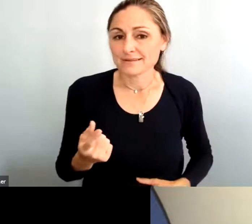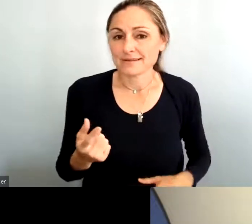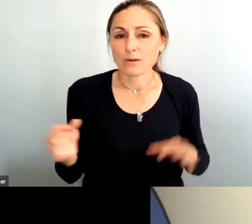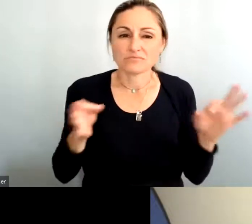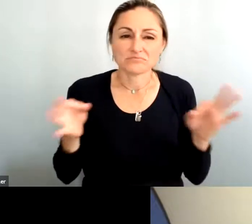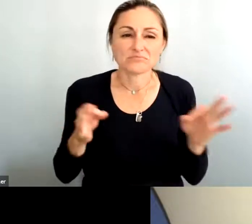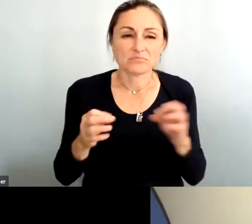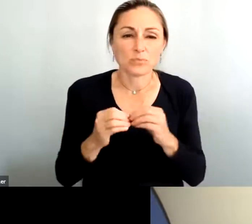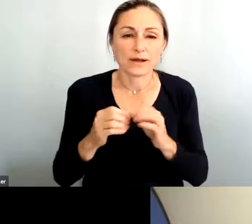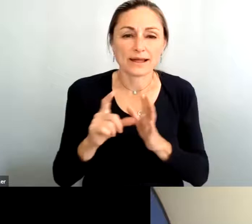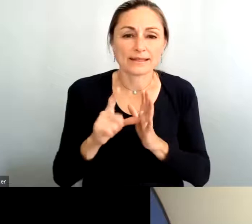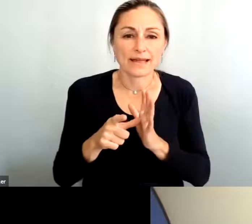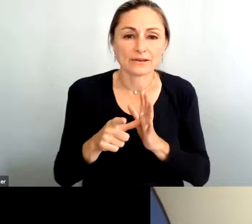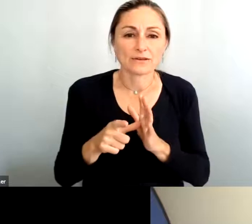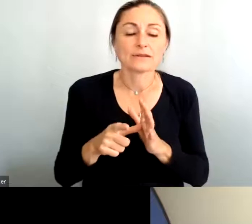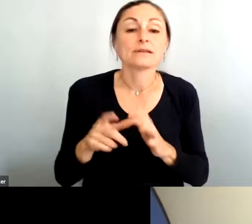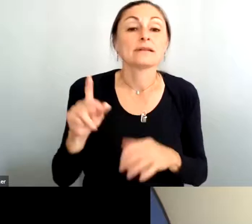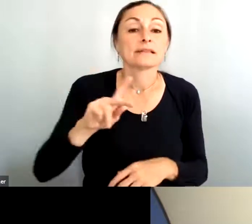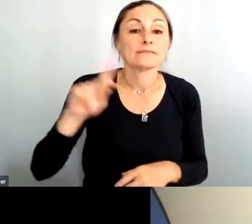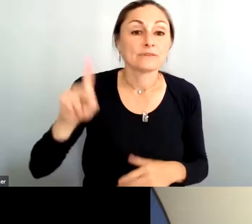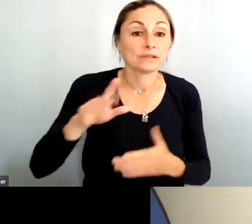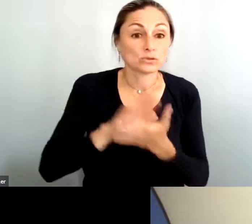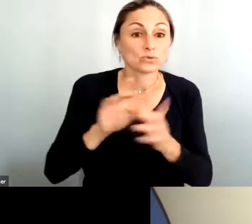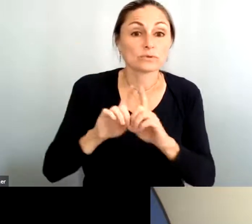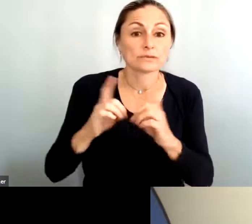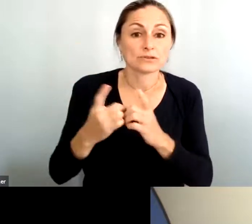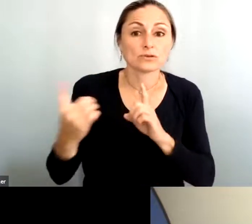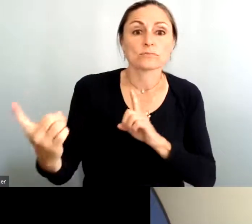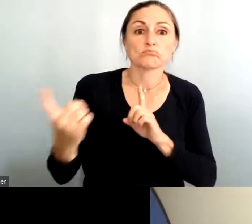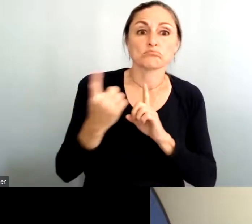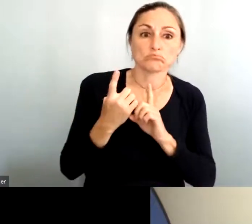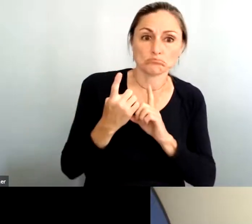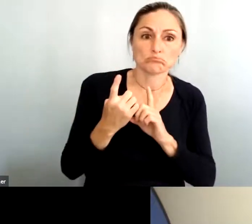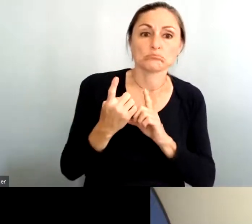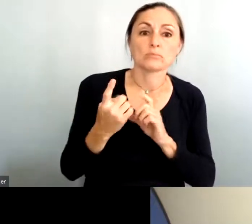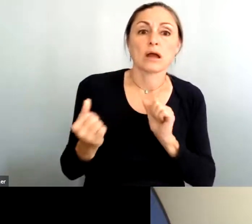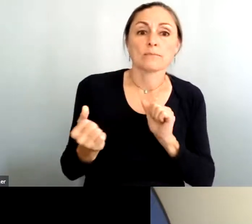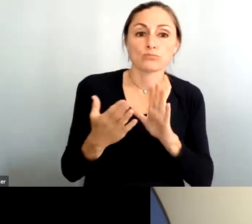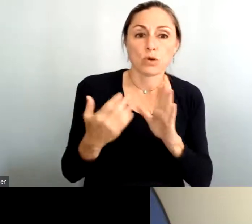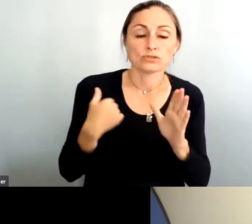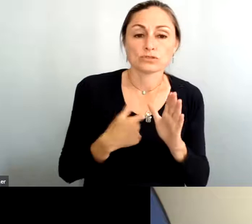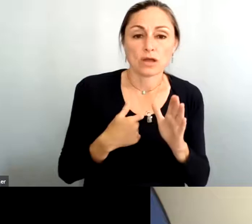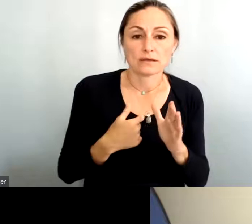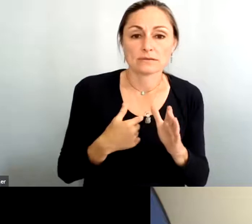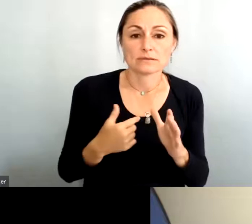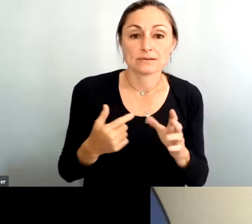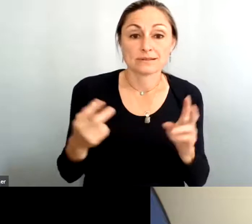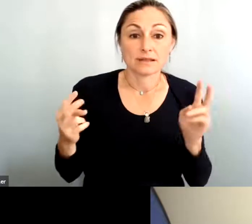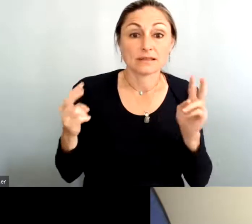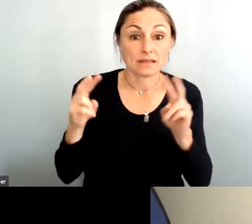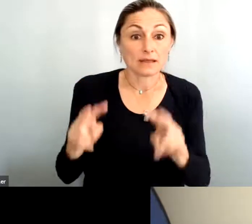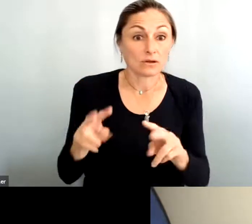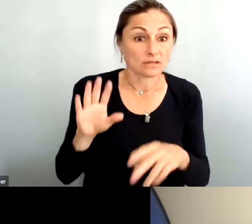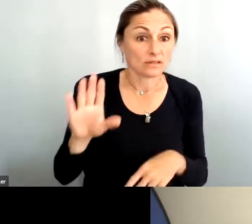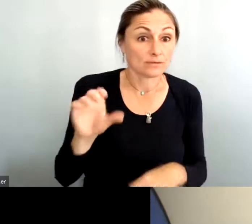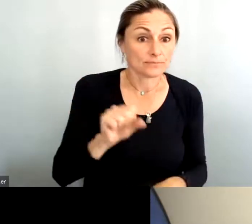but we were approached by the Philadelphia School District not very long ago, who looked at their social studies